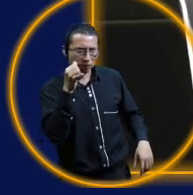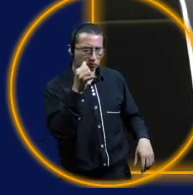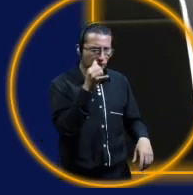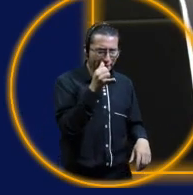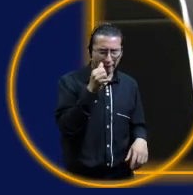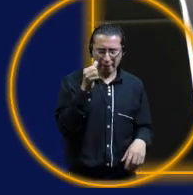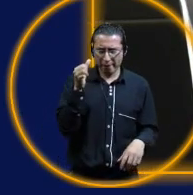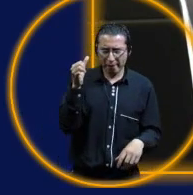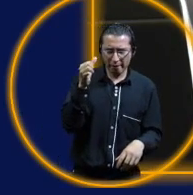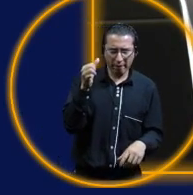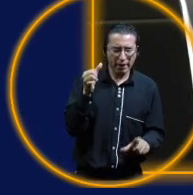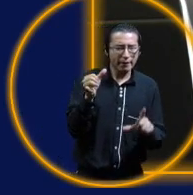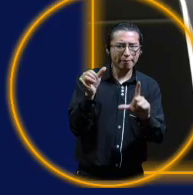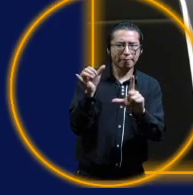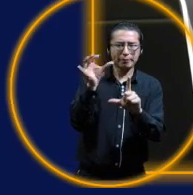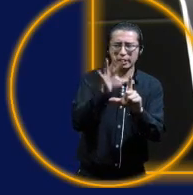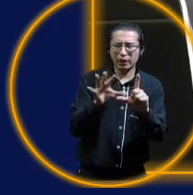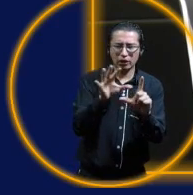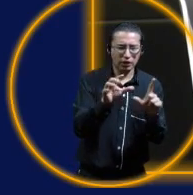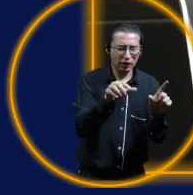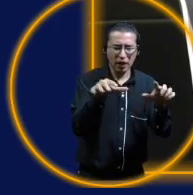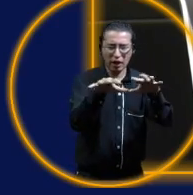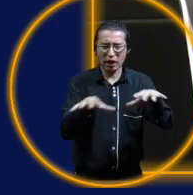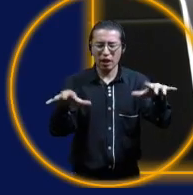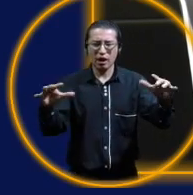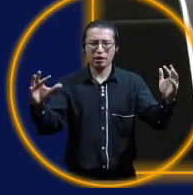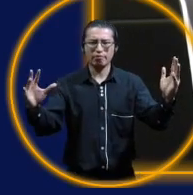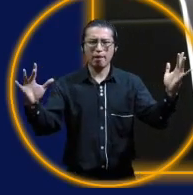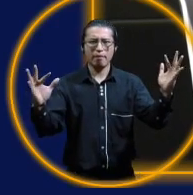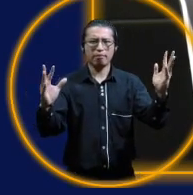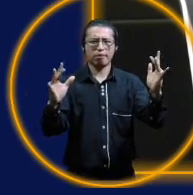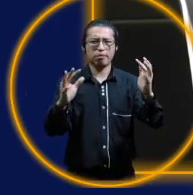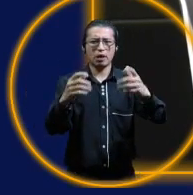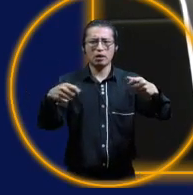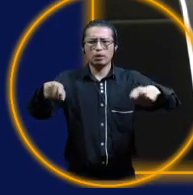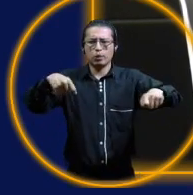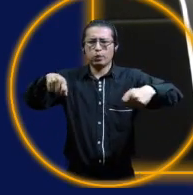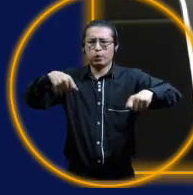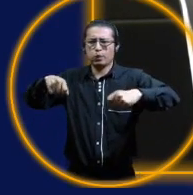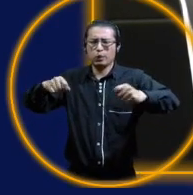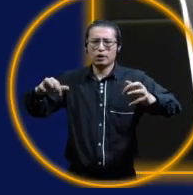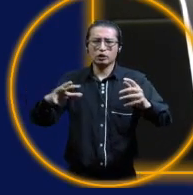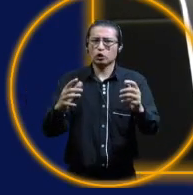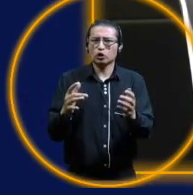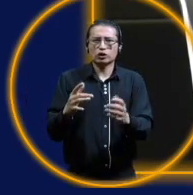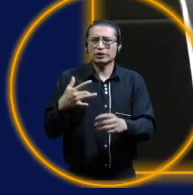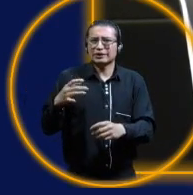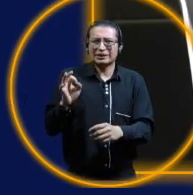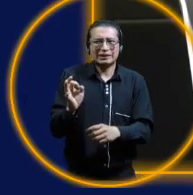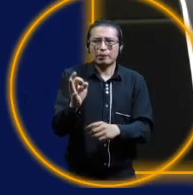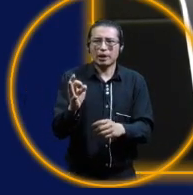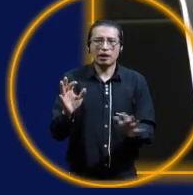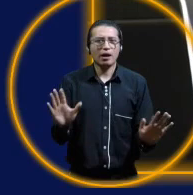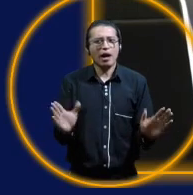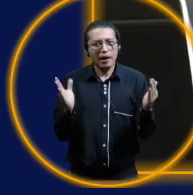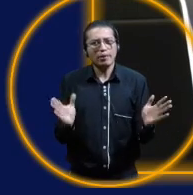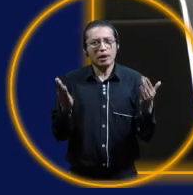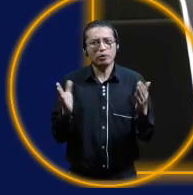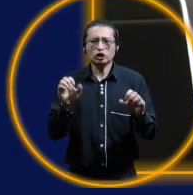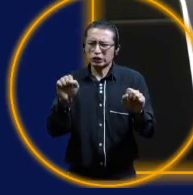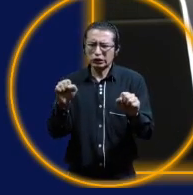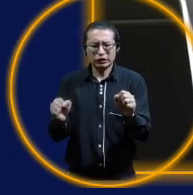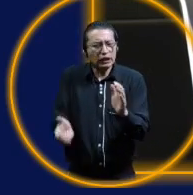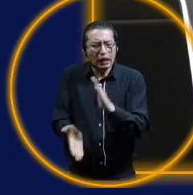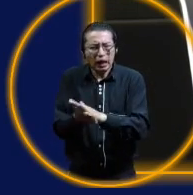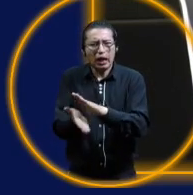I thought that was interesting. I mean, I always try to be encouraging and be like, yeah, go do the thing you think you want to do. But I didn't really think too much of